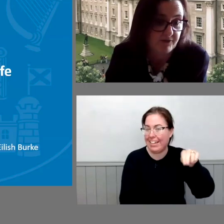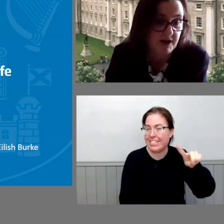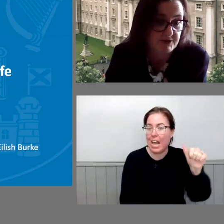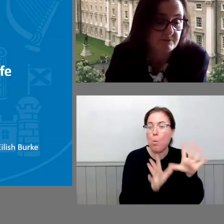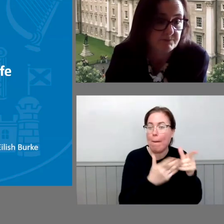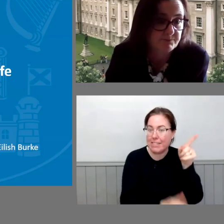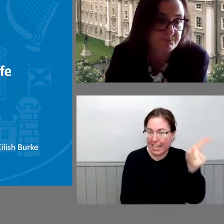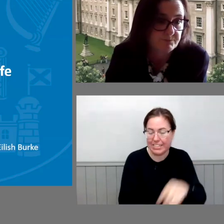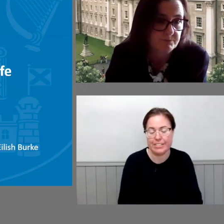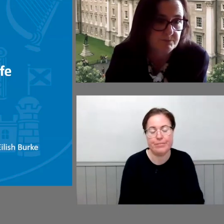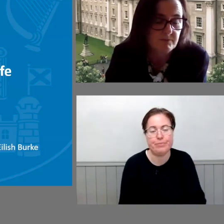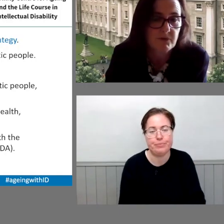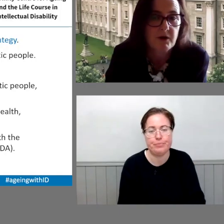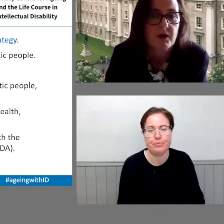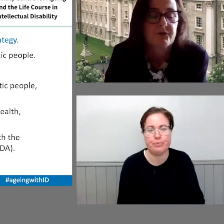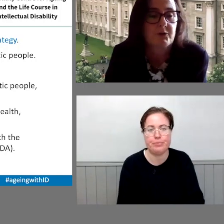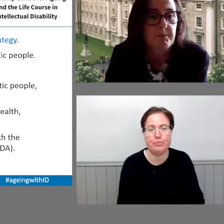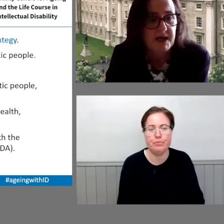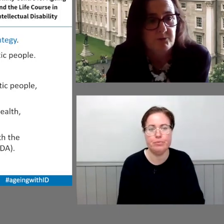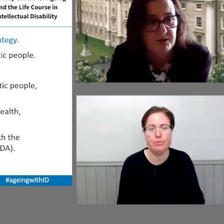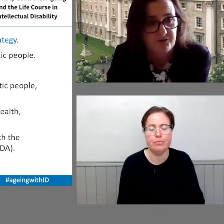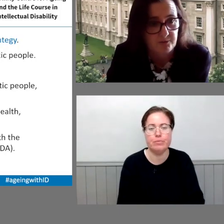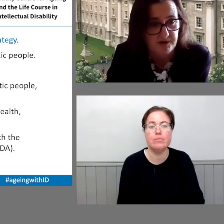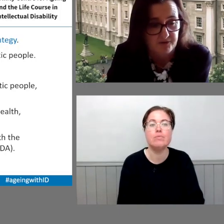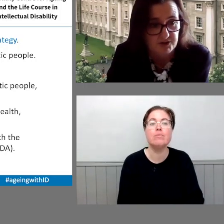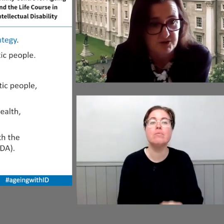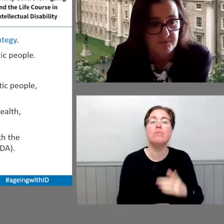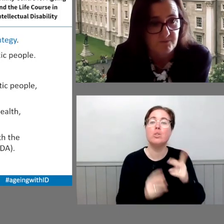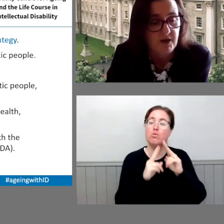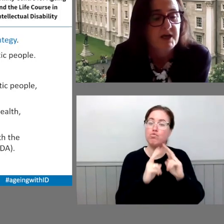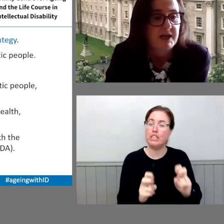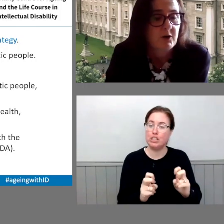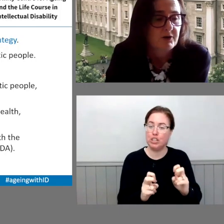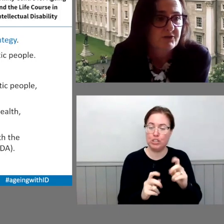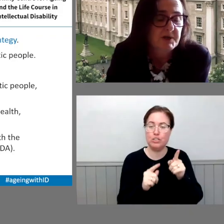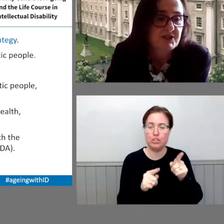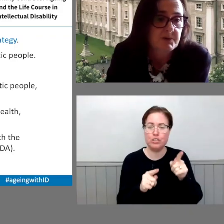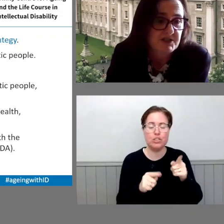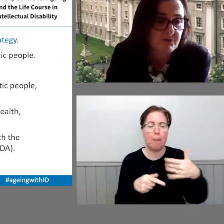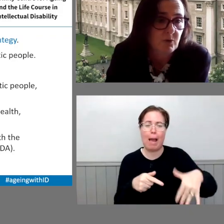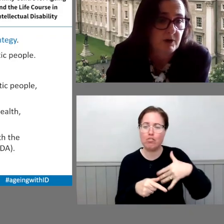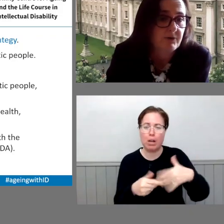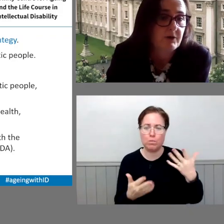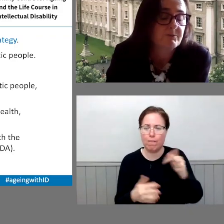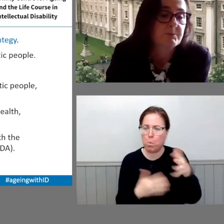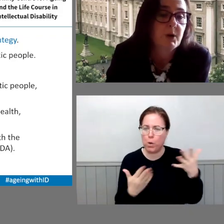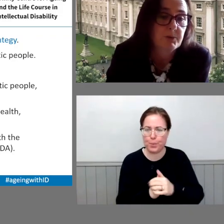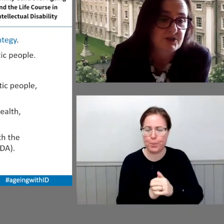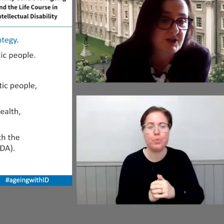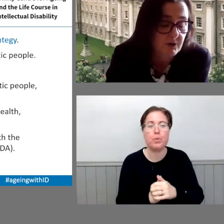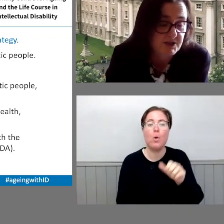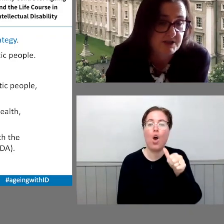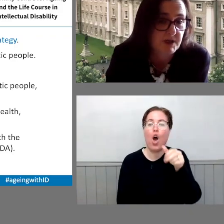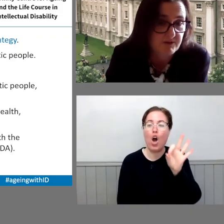as Lorcan said. So the background to the research. In August 2024, the